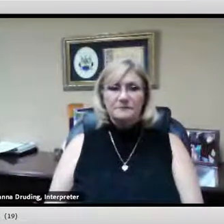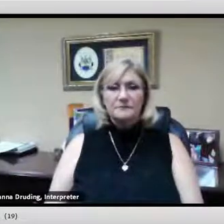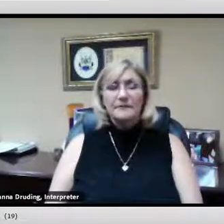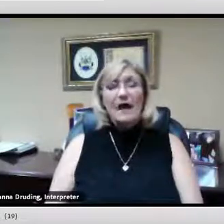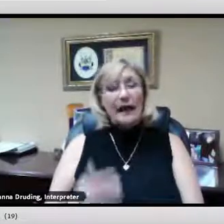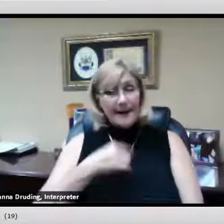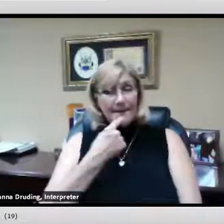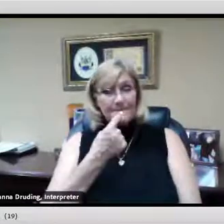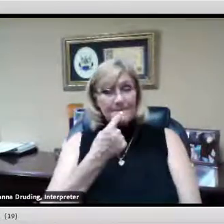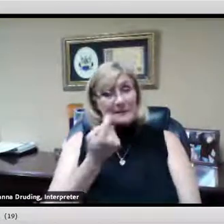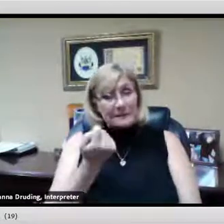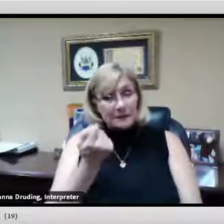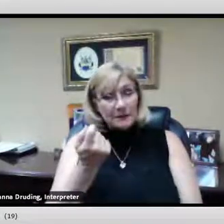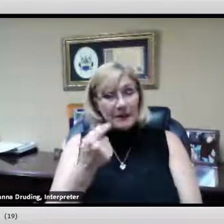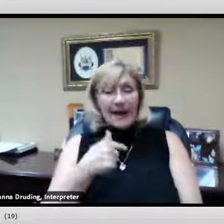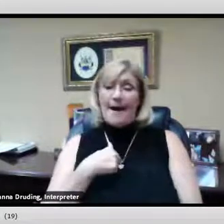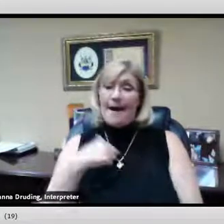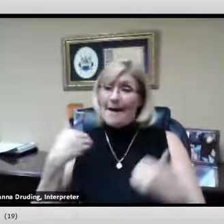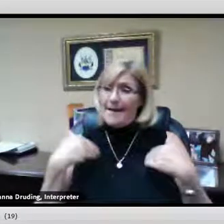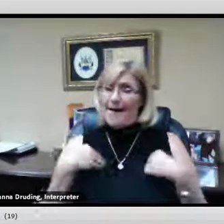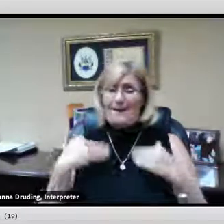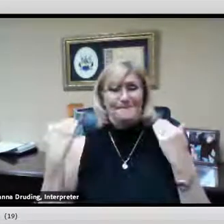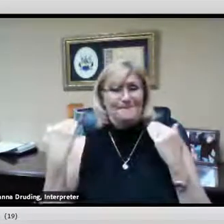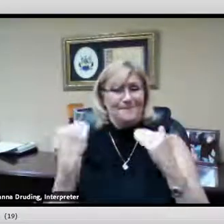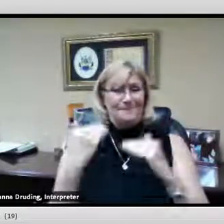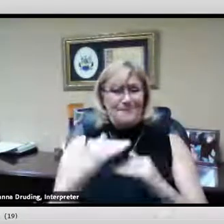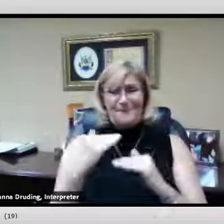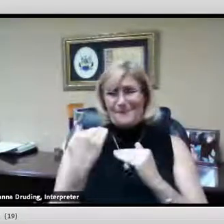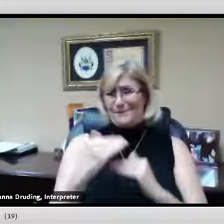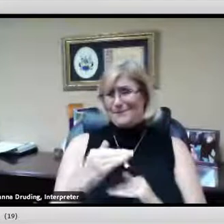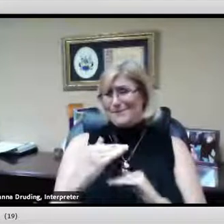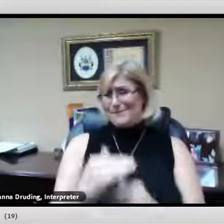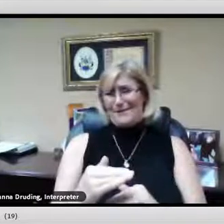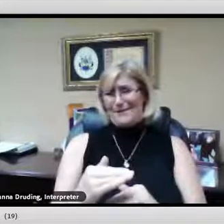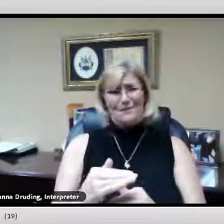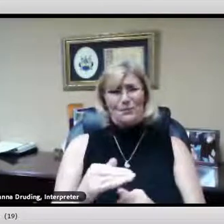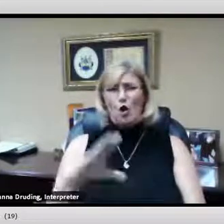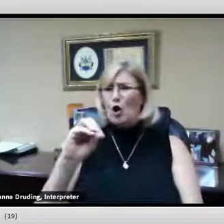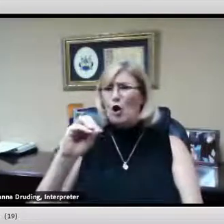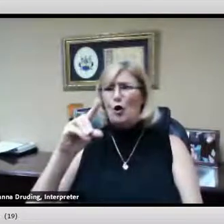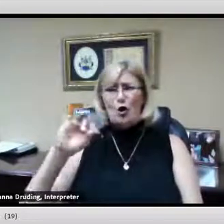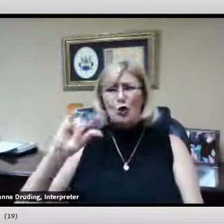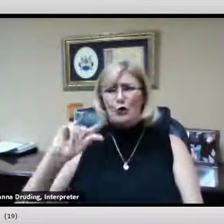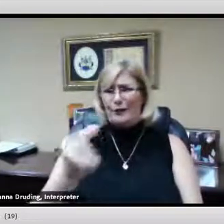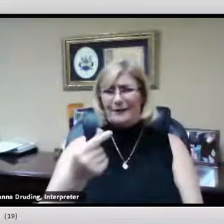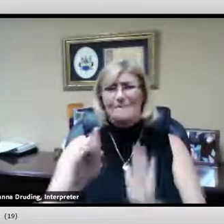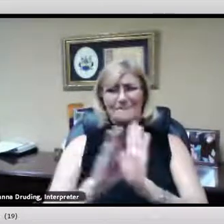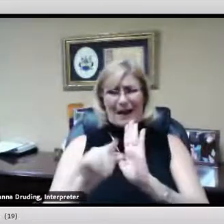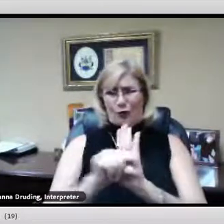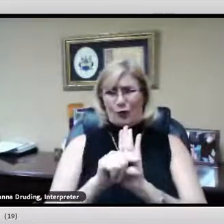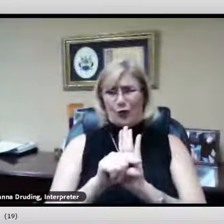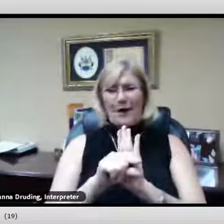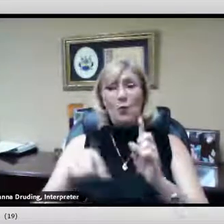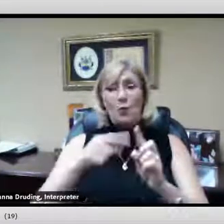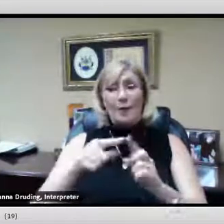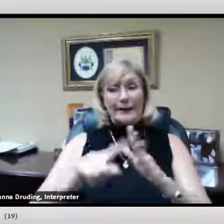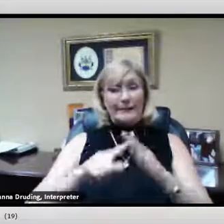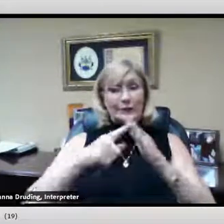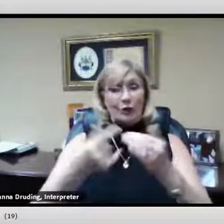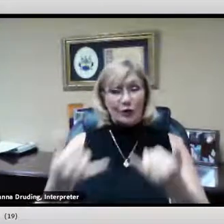And I mentioned this a little bit. I had very, very minimal coding of what could be called coding background when I started